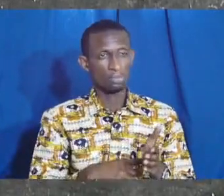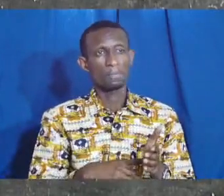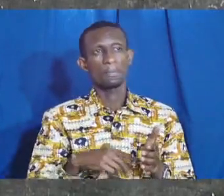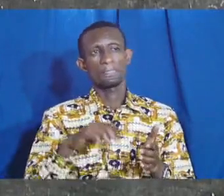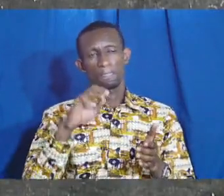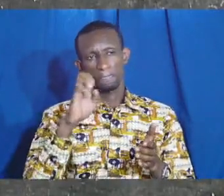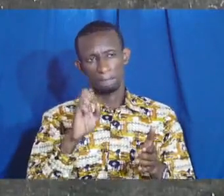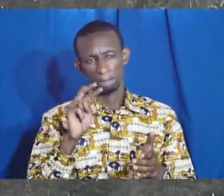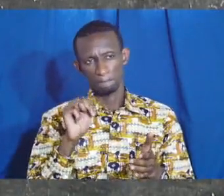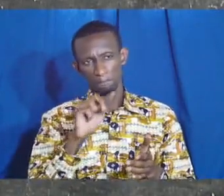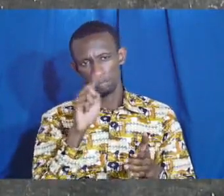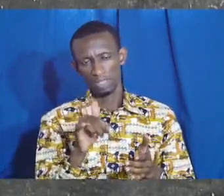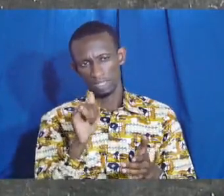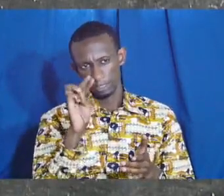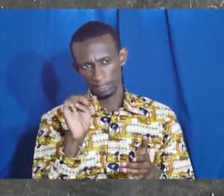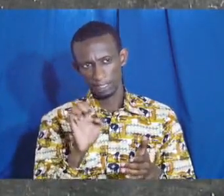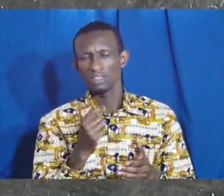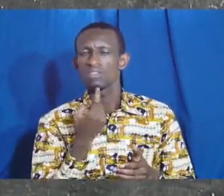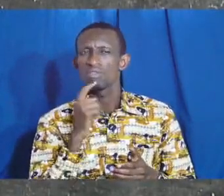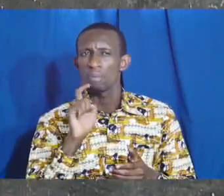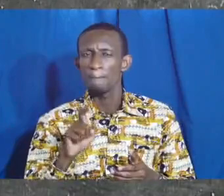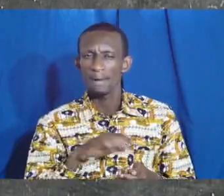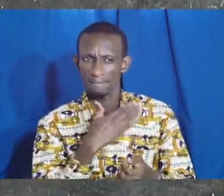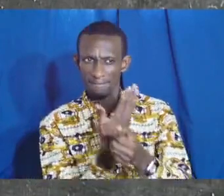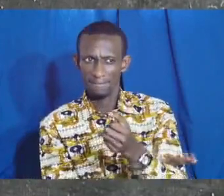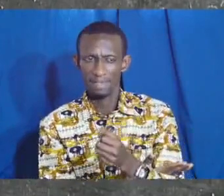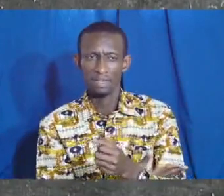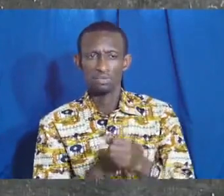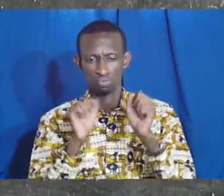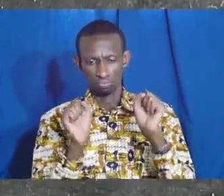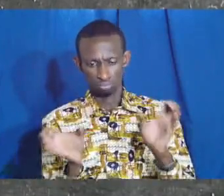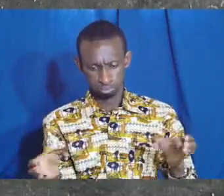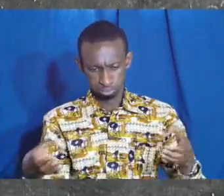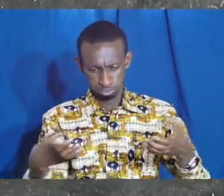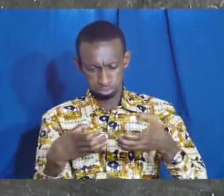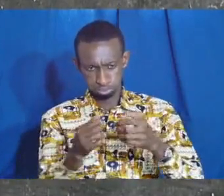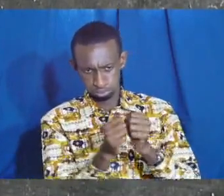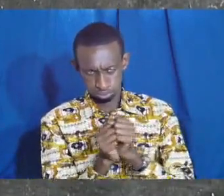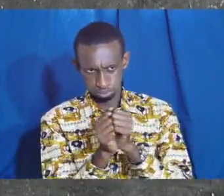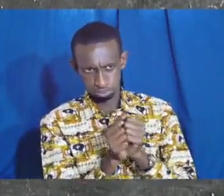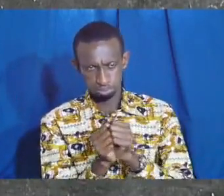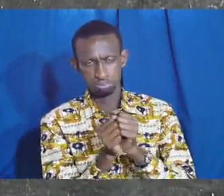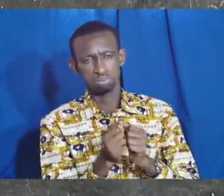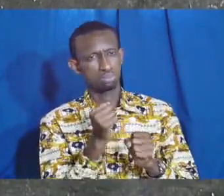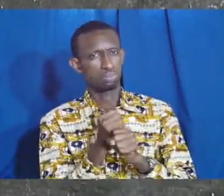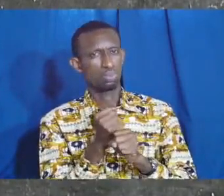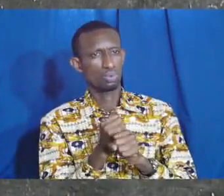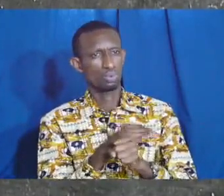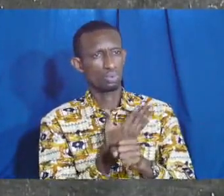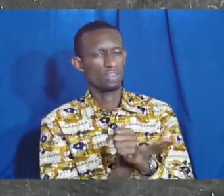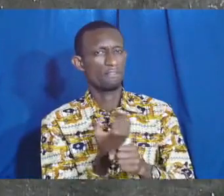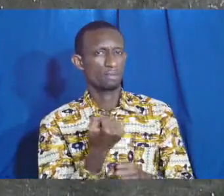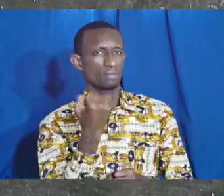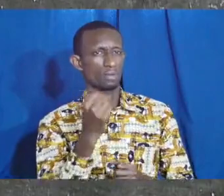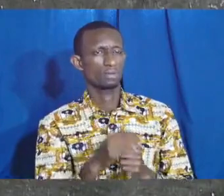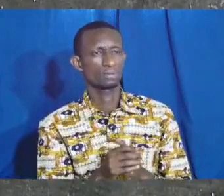substrates must be able to be combining together to form an enzyme complex, an enzyme substrate